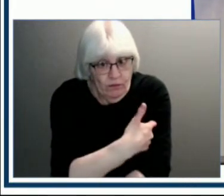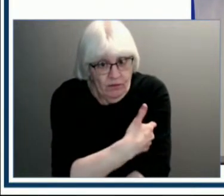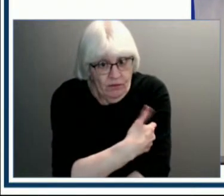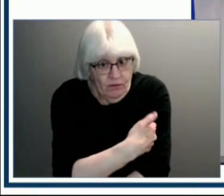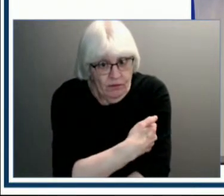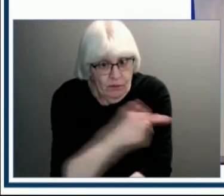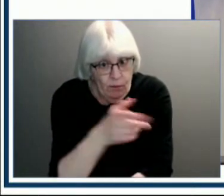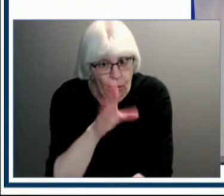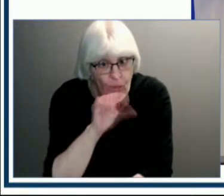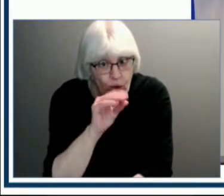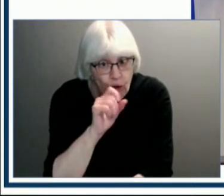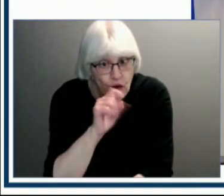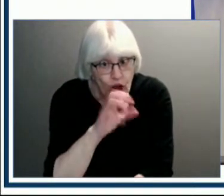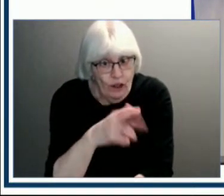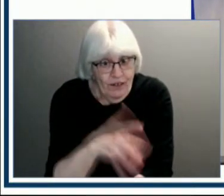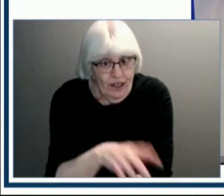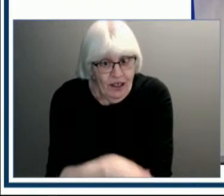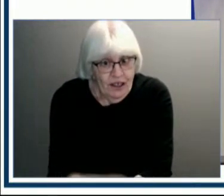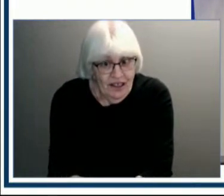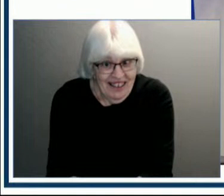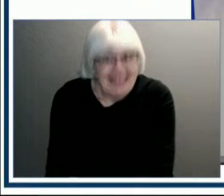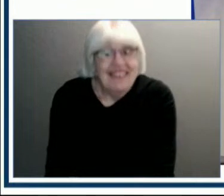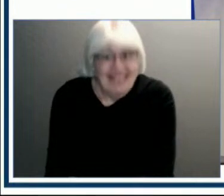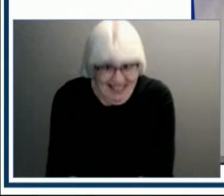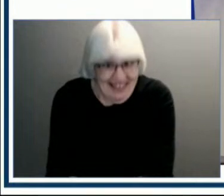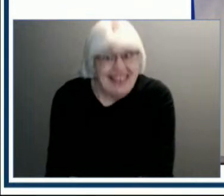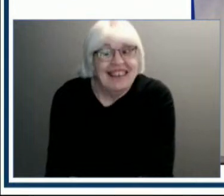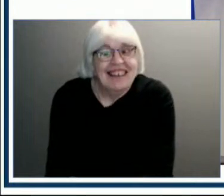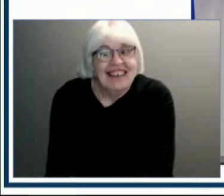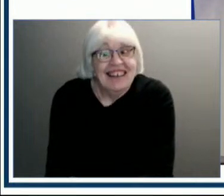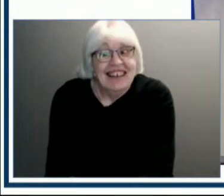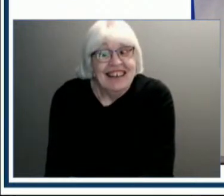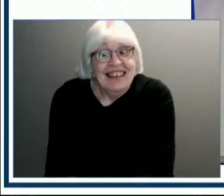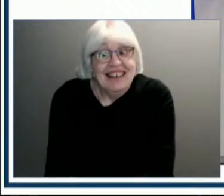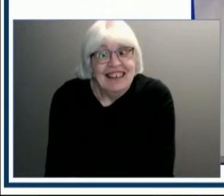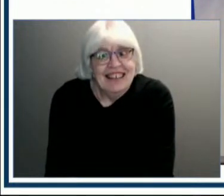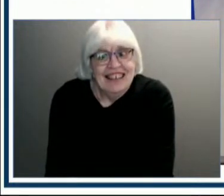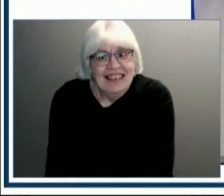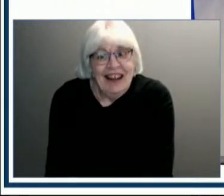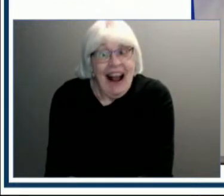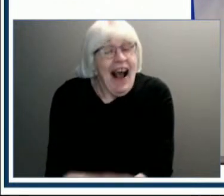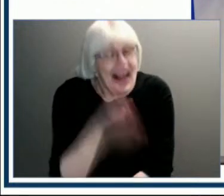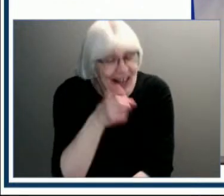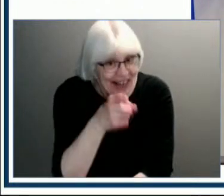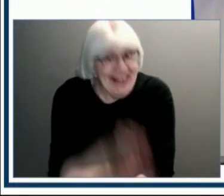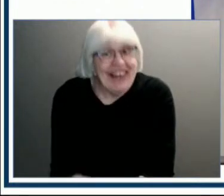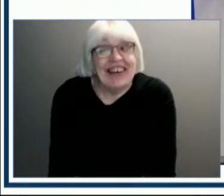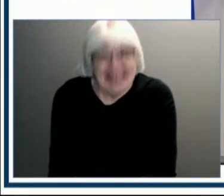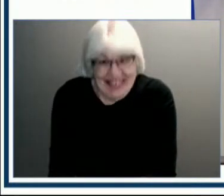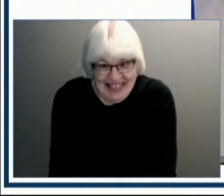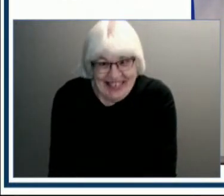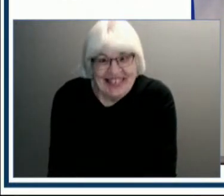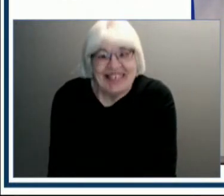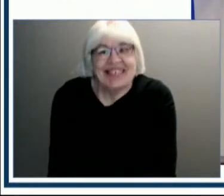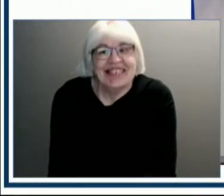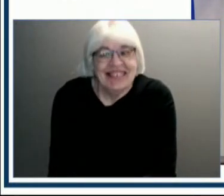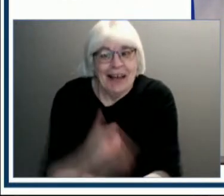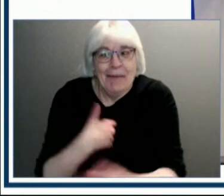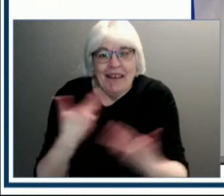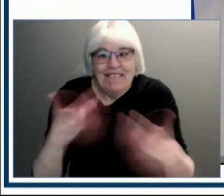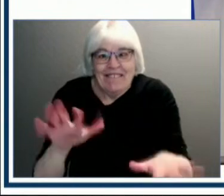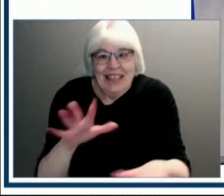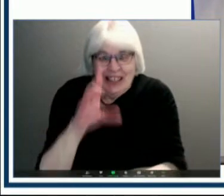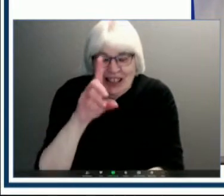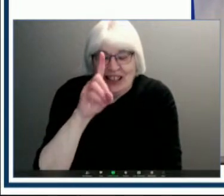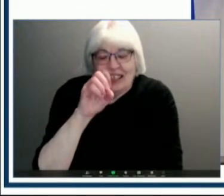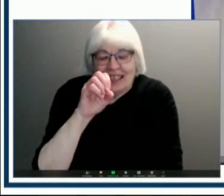by. But we're working on it. It's my hope that a new shipment of tests that was ordered quite some time ago, that it arrives